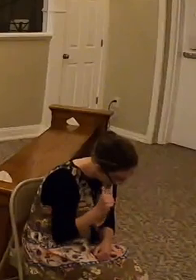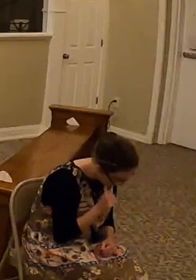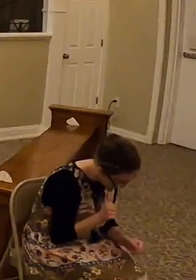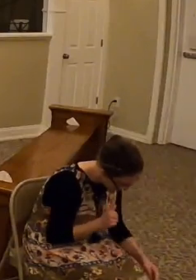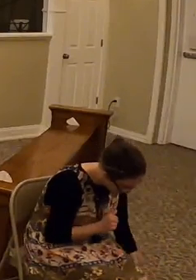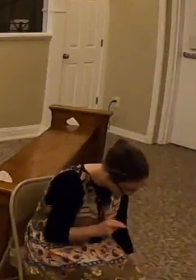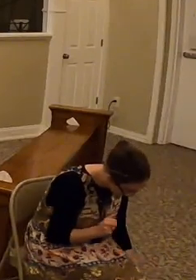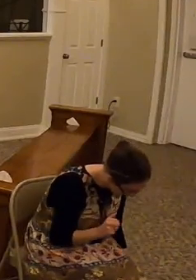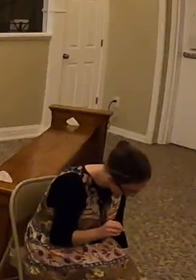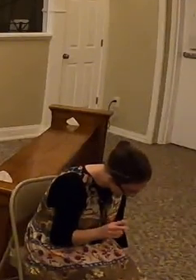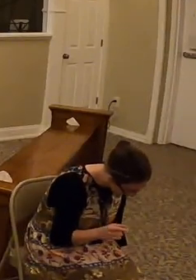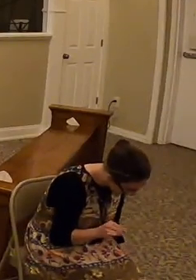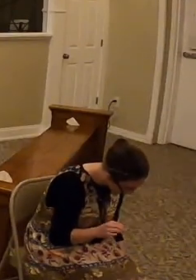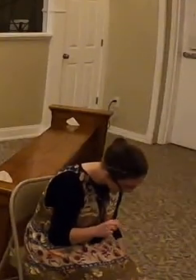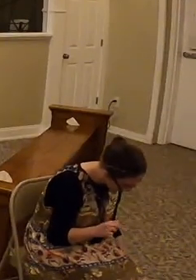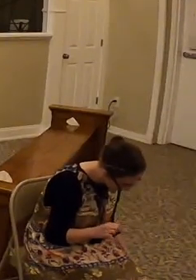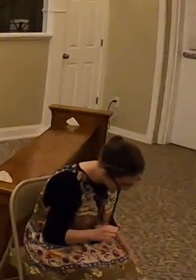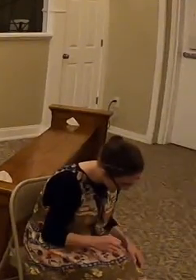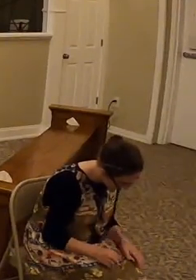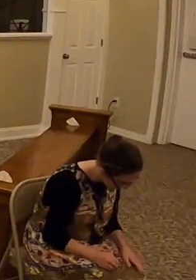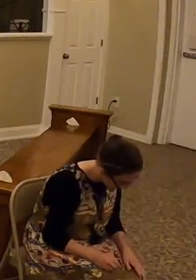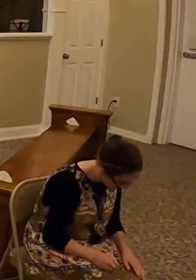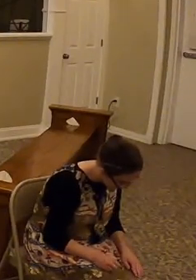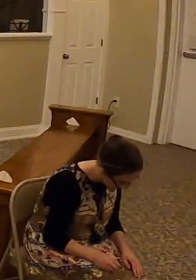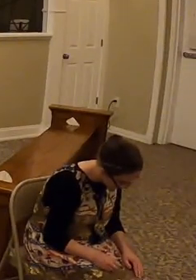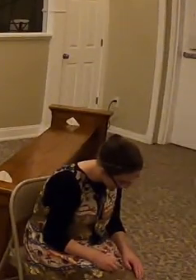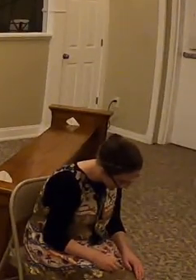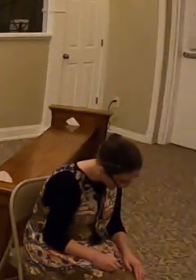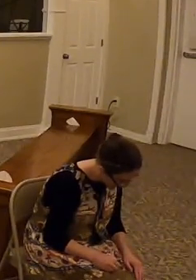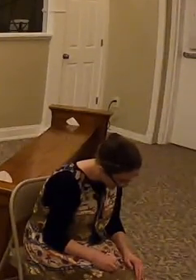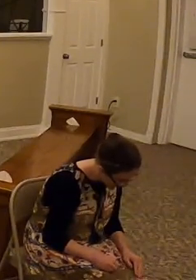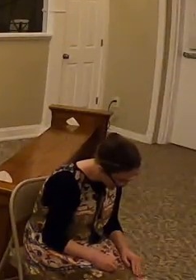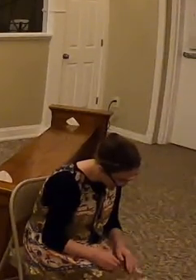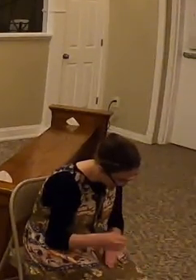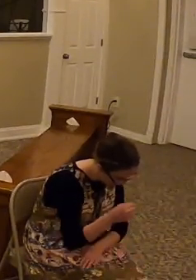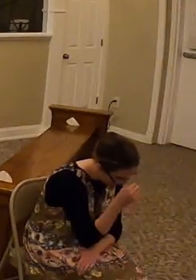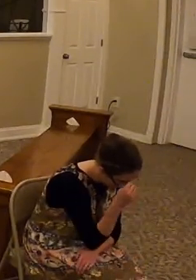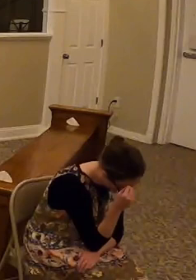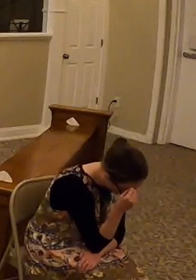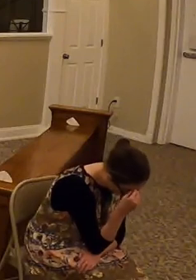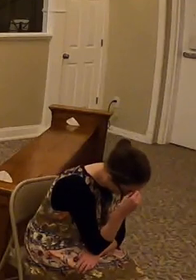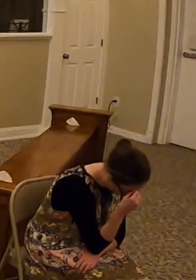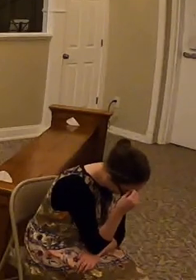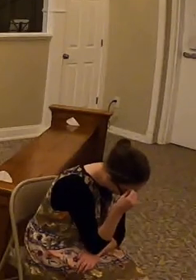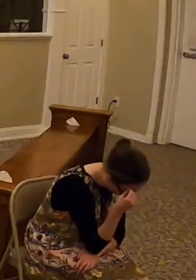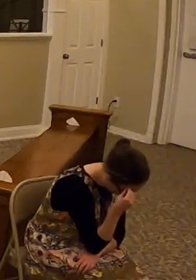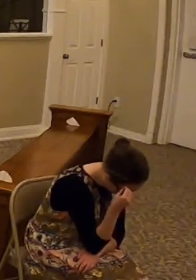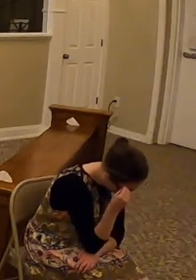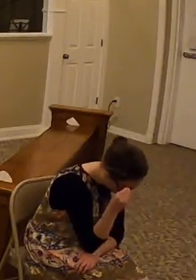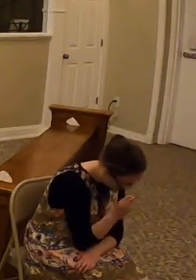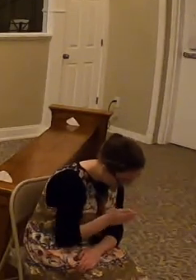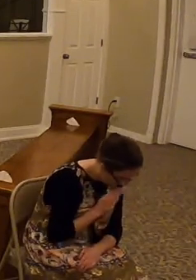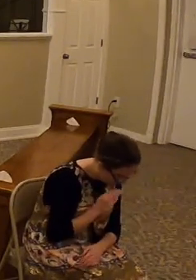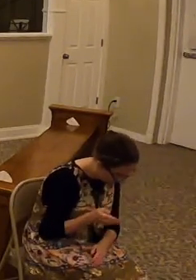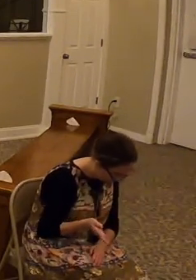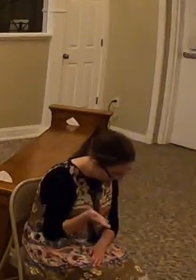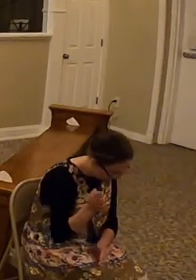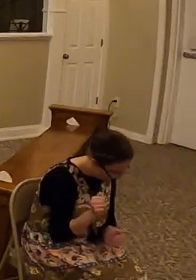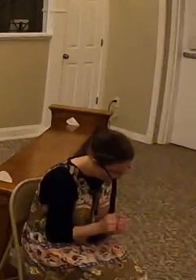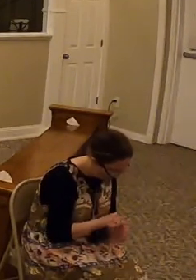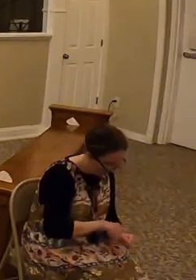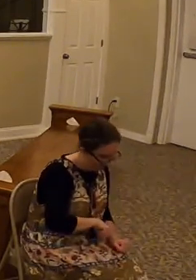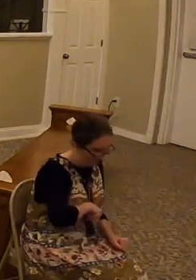Not a novice. That means an amateur. Lord God forbid, I'm an amateur after 20 years of this. Lest being lifted up